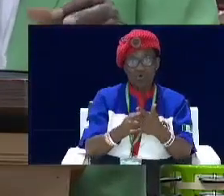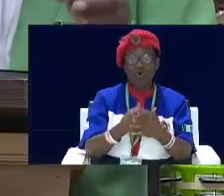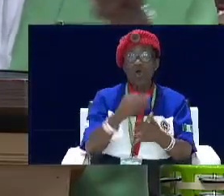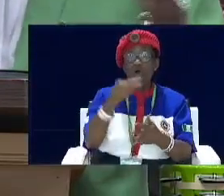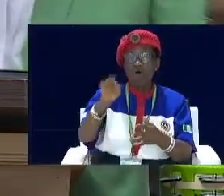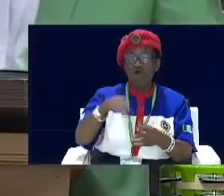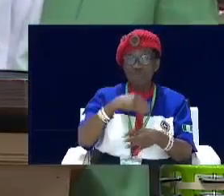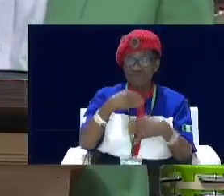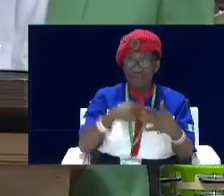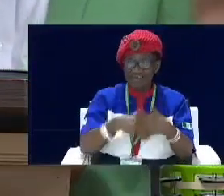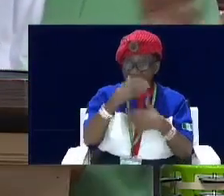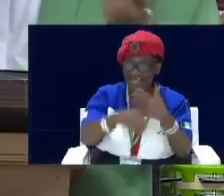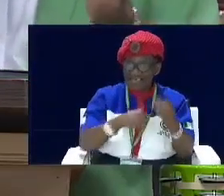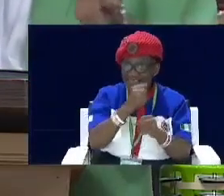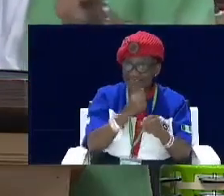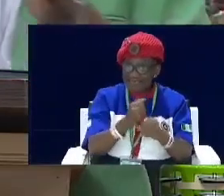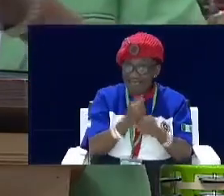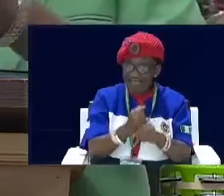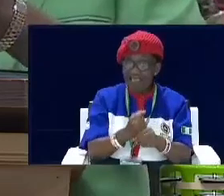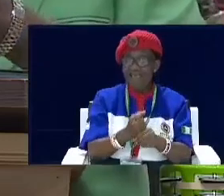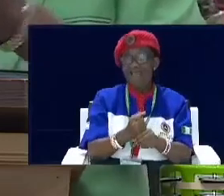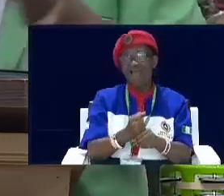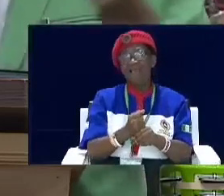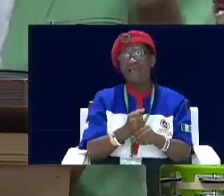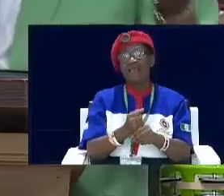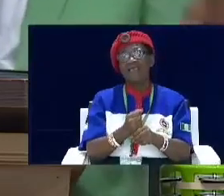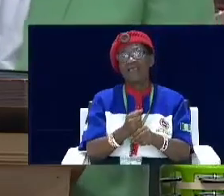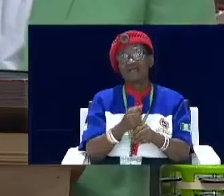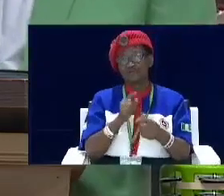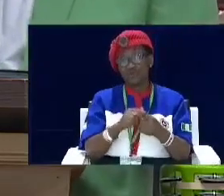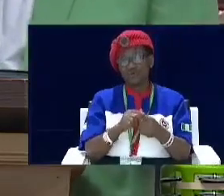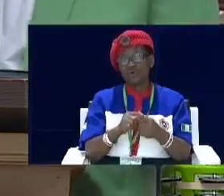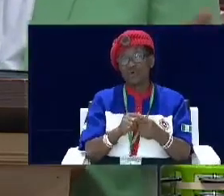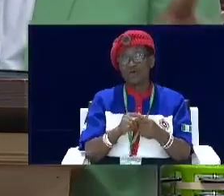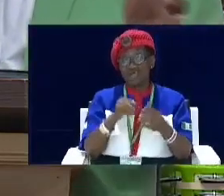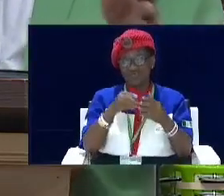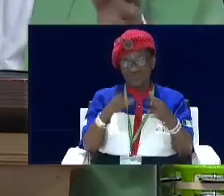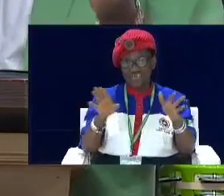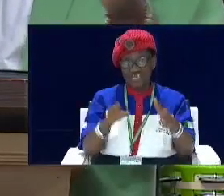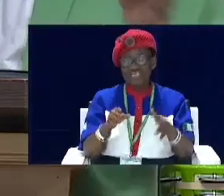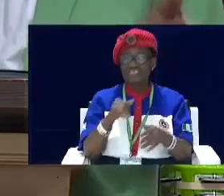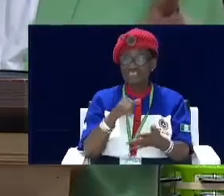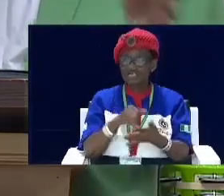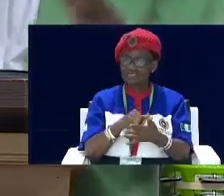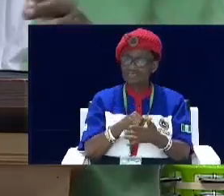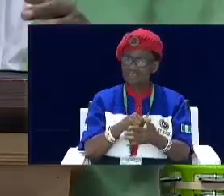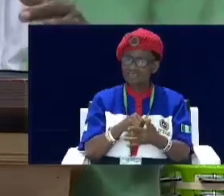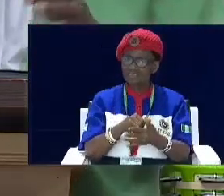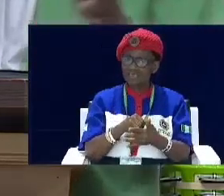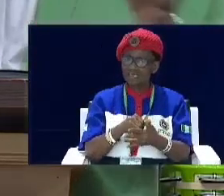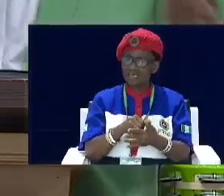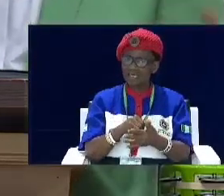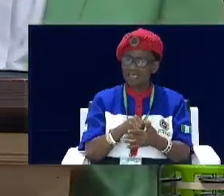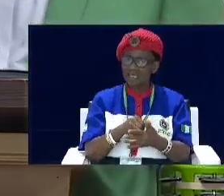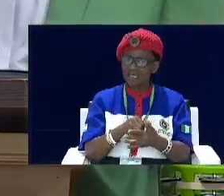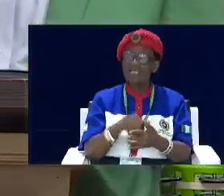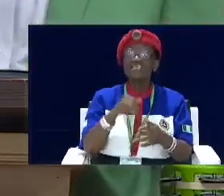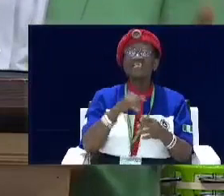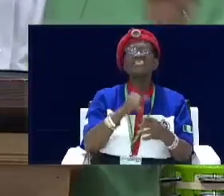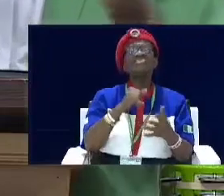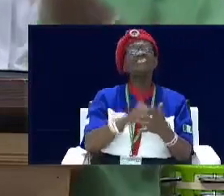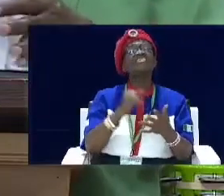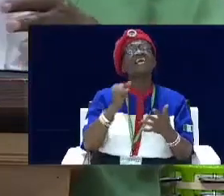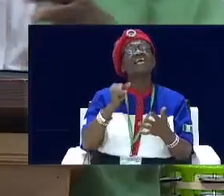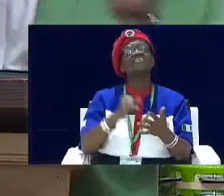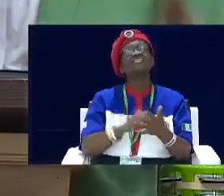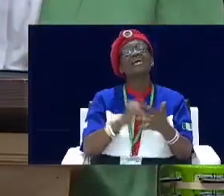The Holy Ghost services next year, the one in January will be wonderful, part one. The one in February